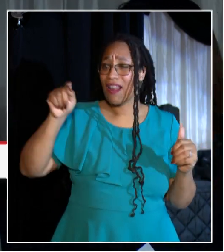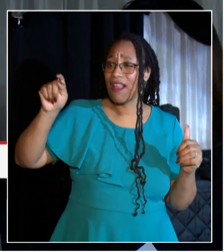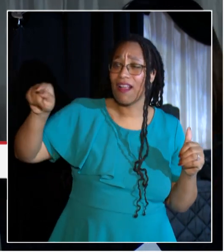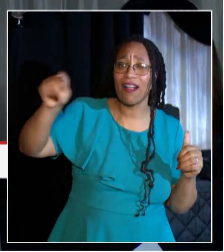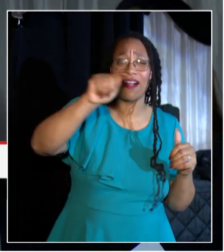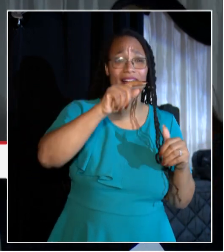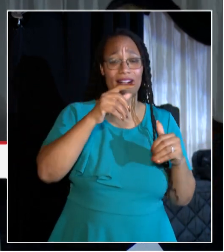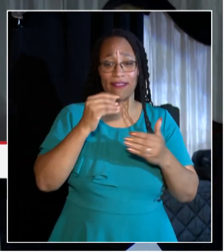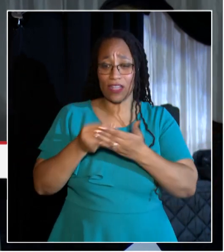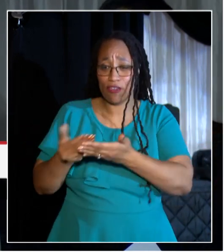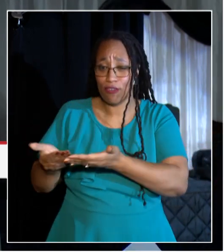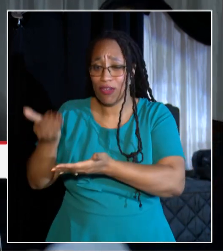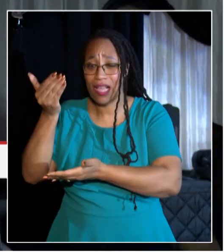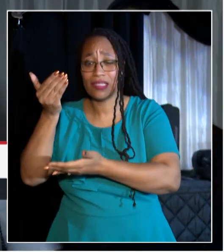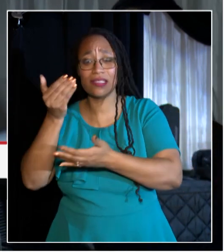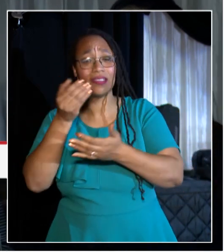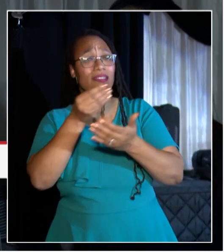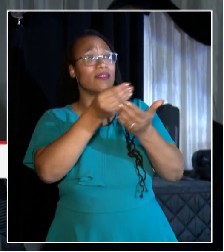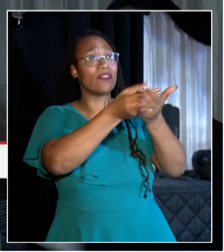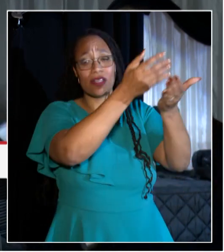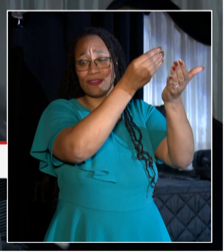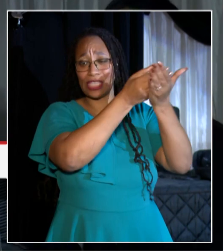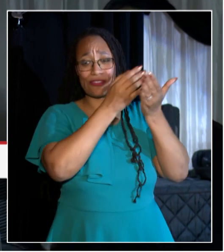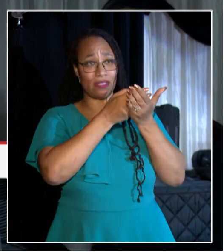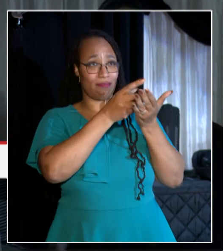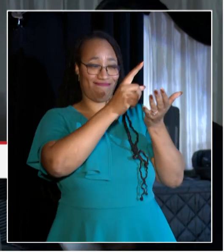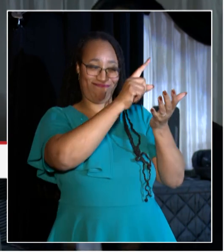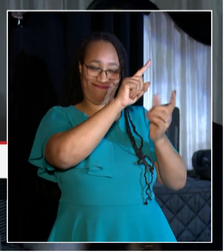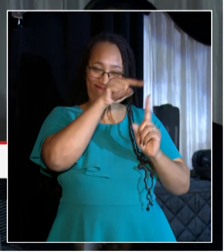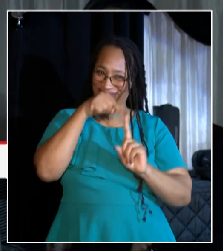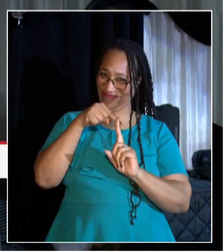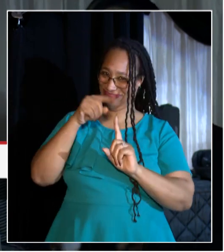without Washington, D.C.